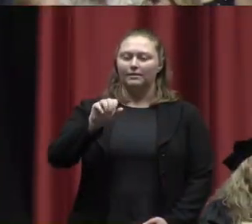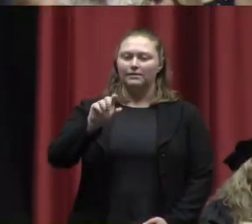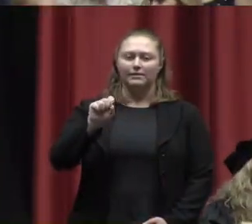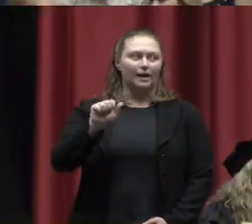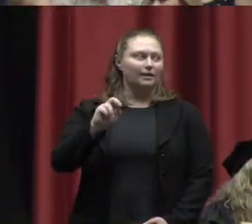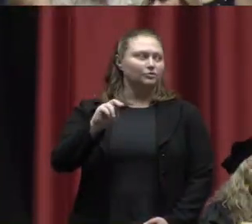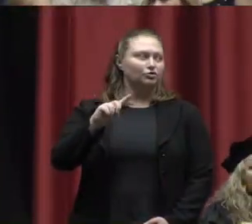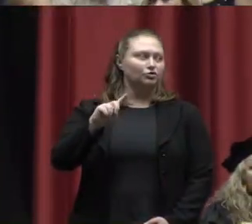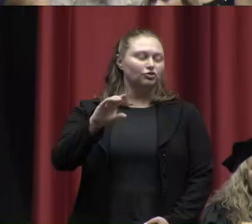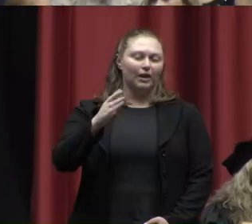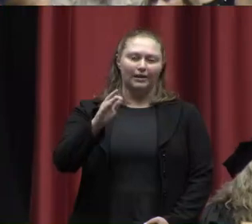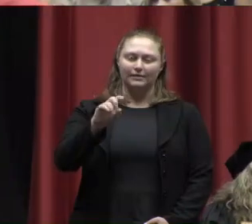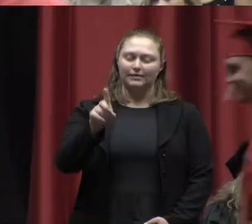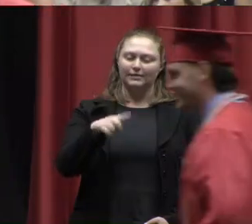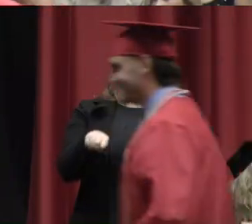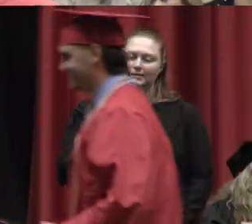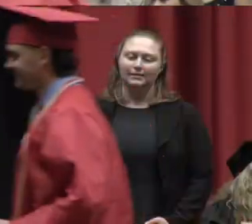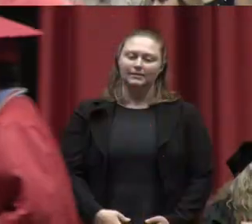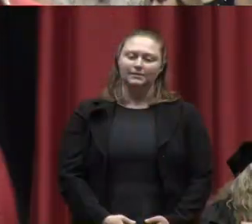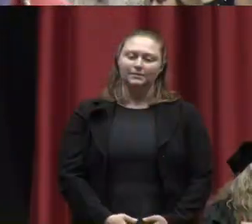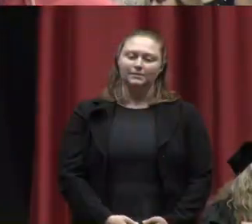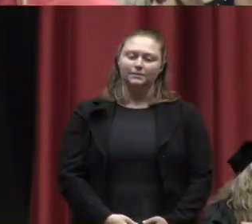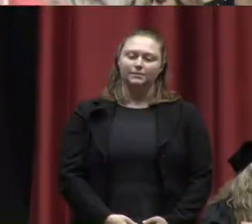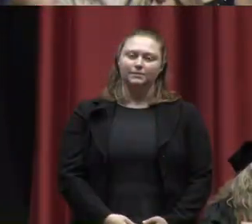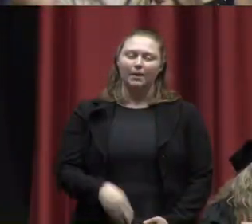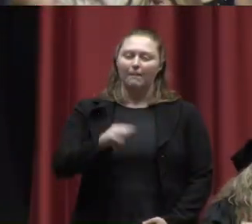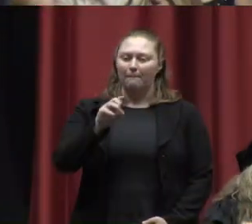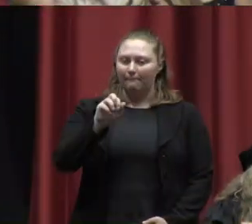Marvin Gutierrez.